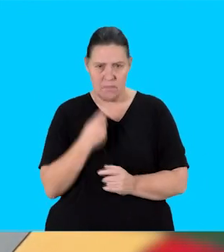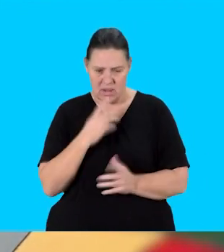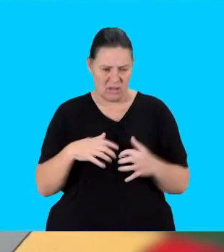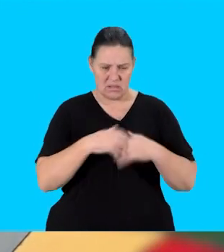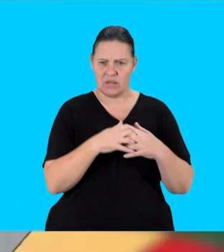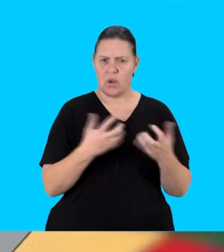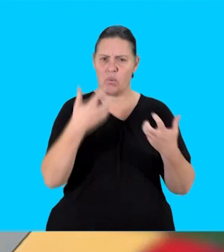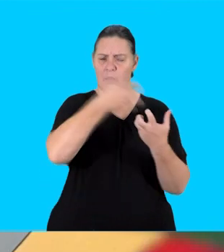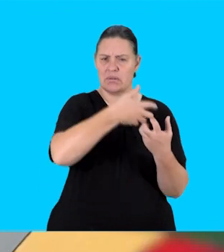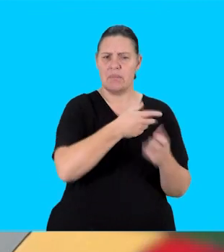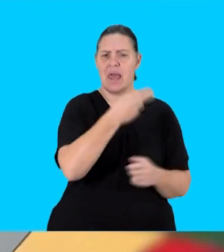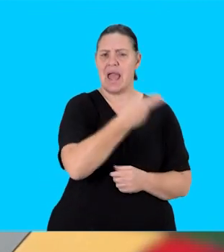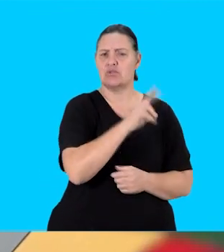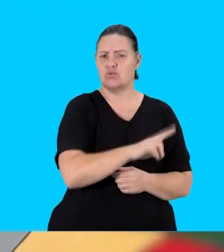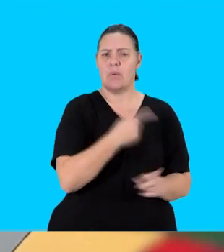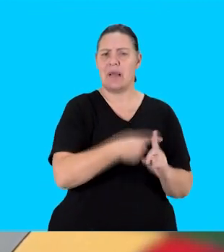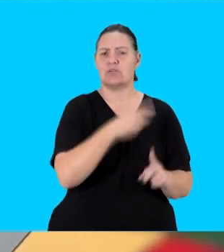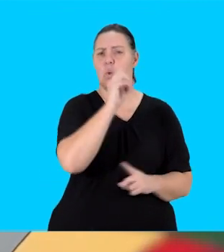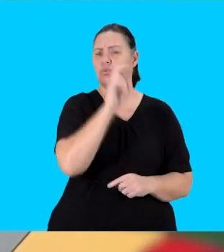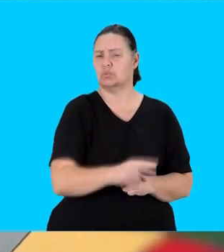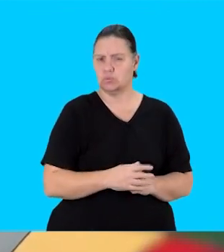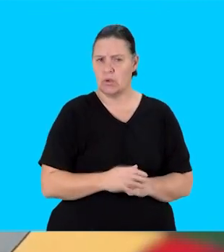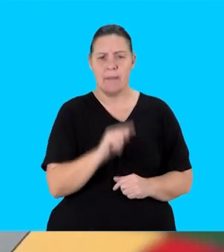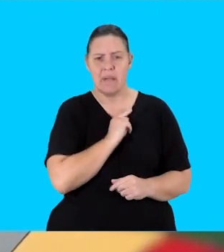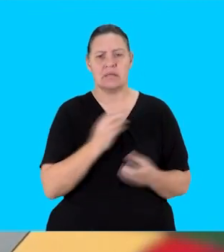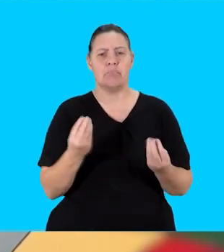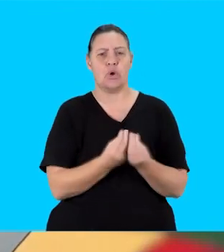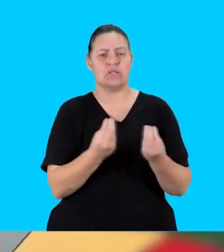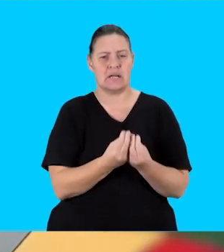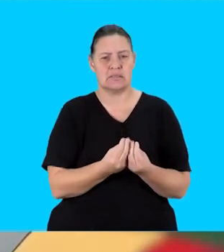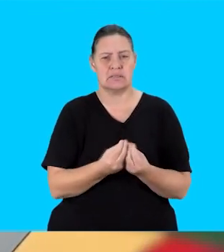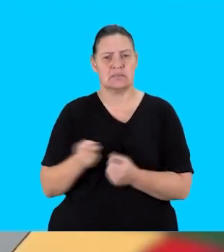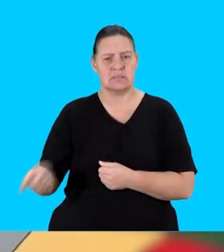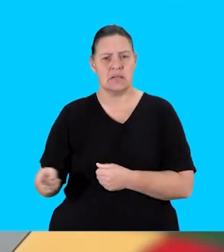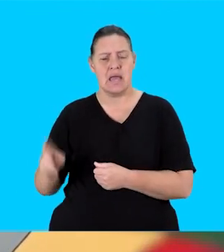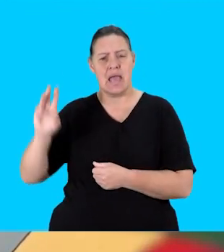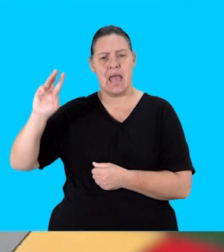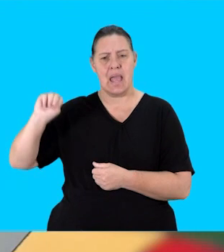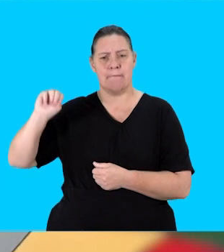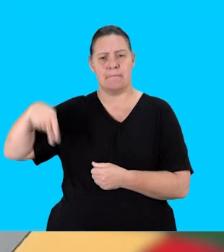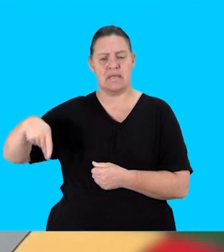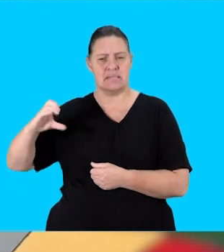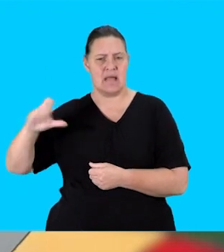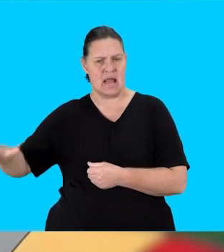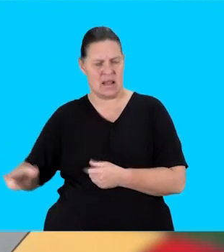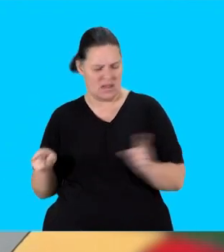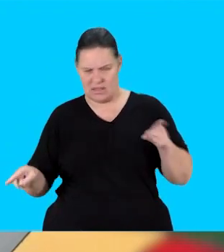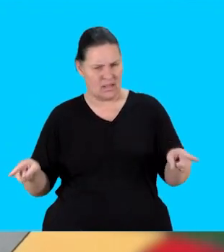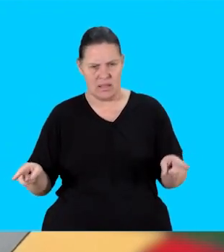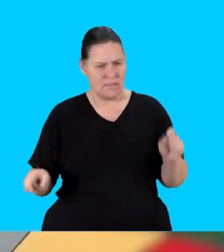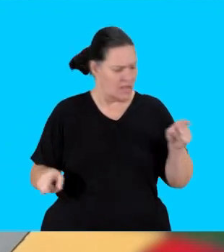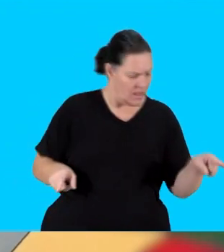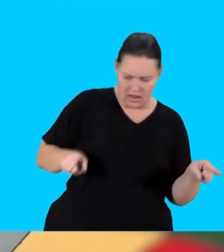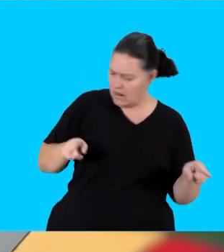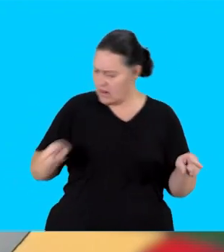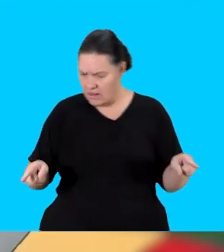start a compound with H2 plus O2, but then your products being a NaCl. The product must